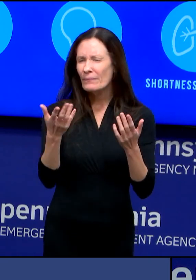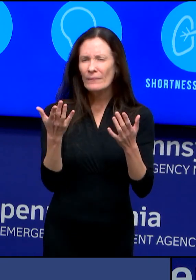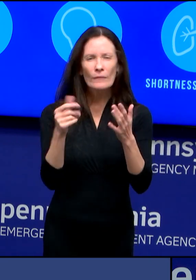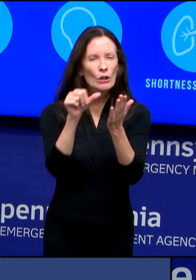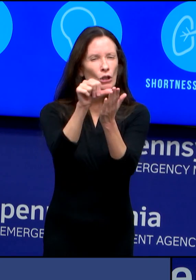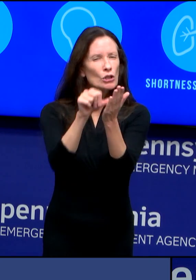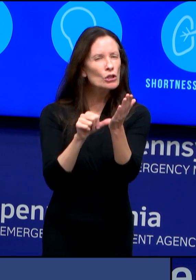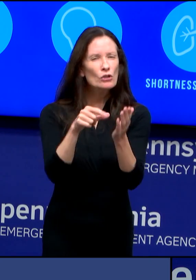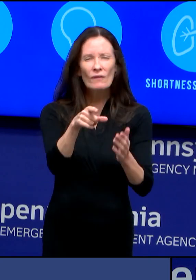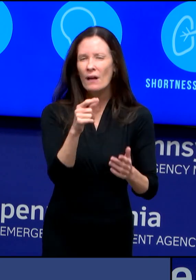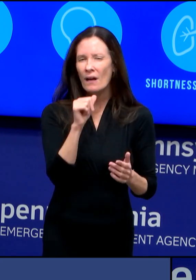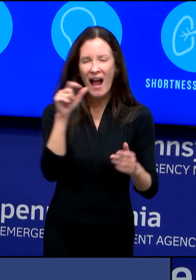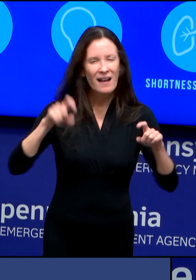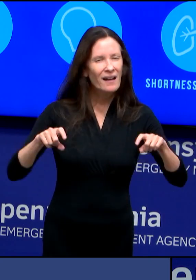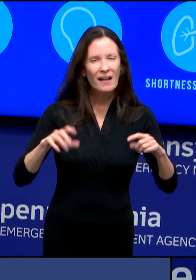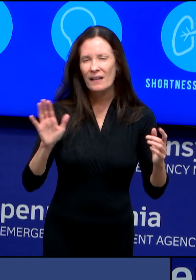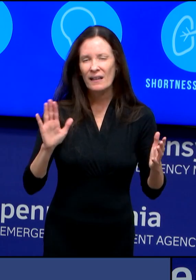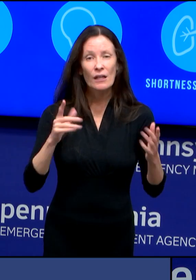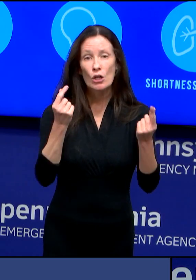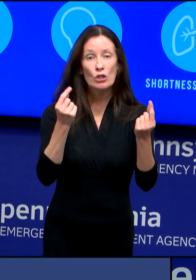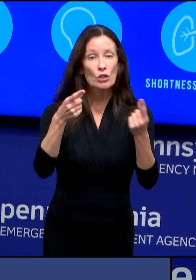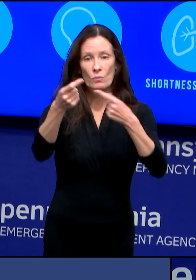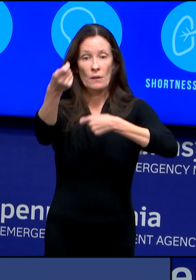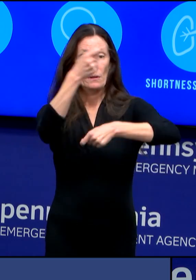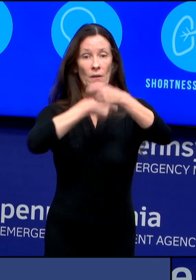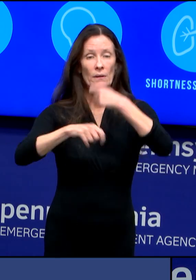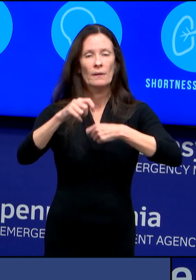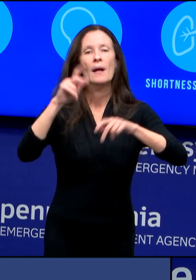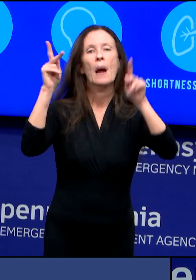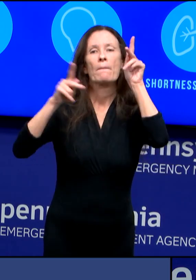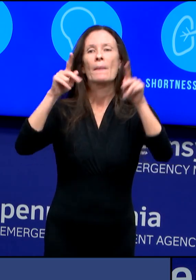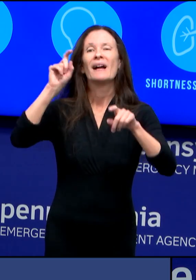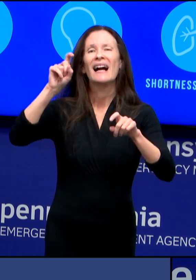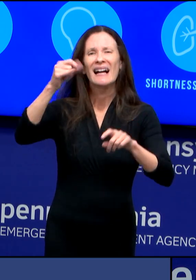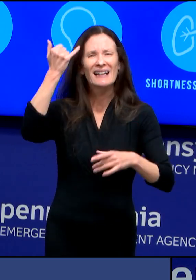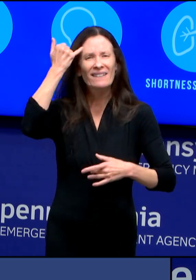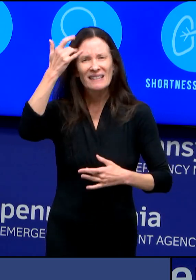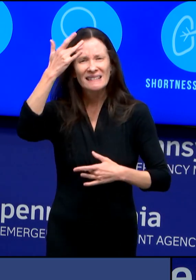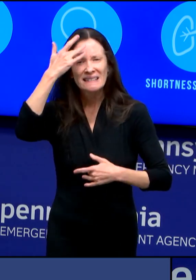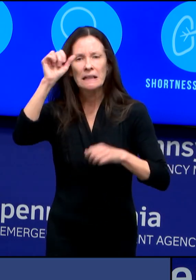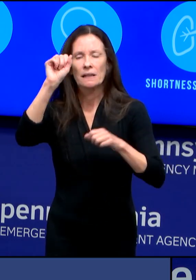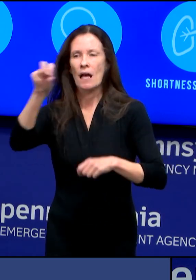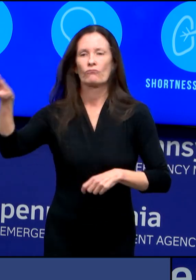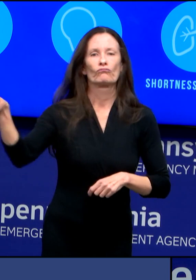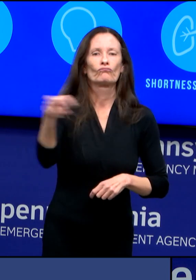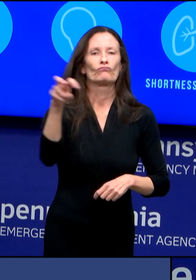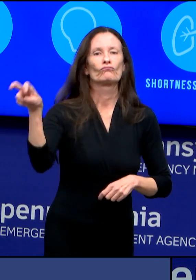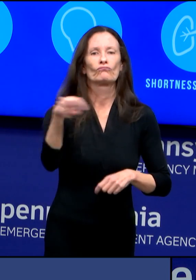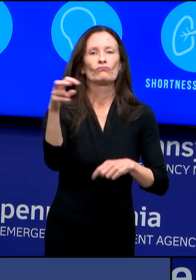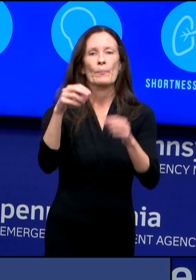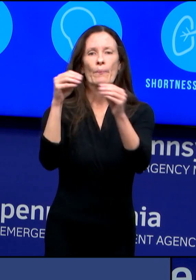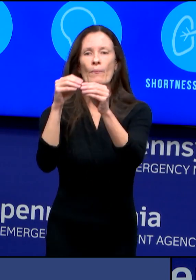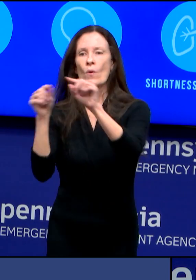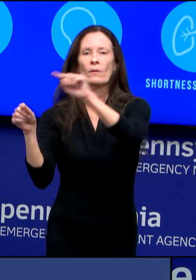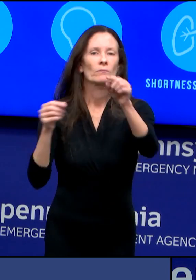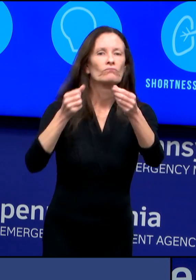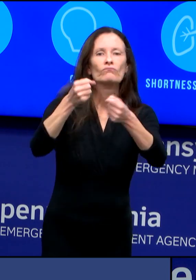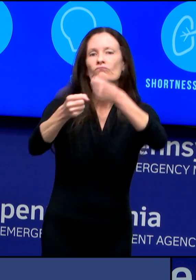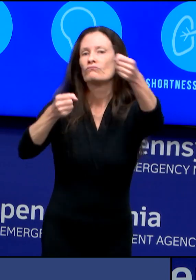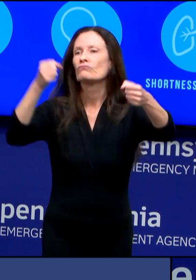hotels that might be possible to have for convalescents and subacute beds. So we're going to be looking at all of those